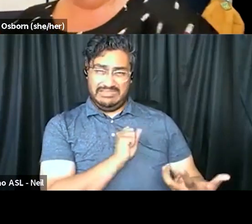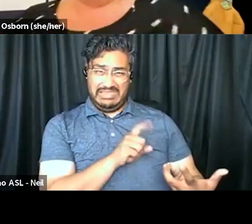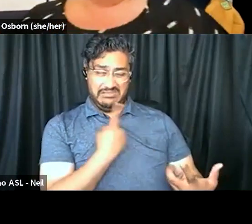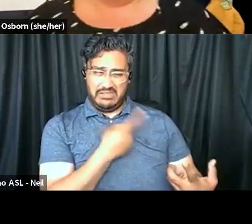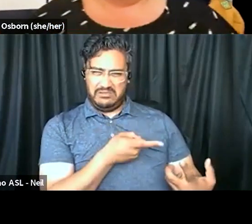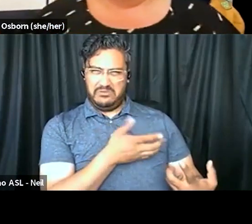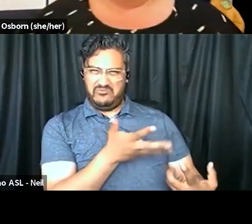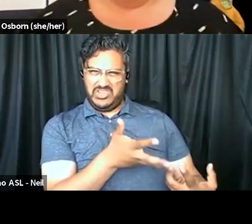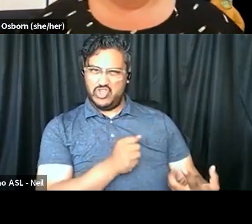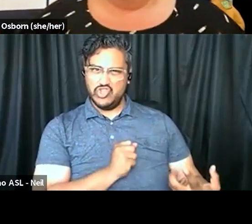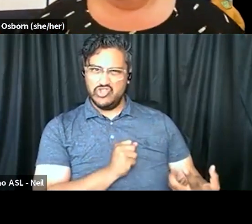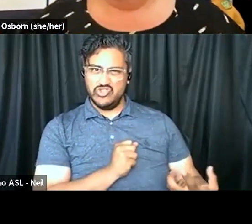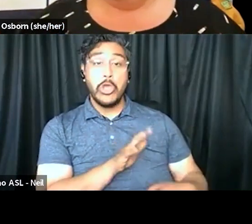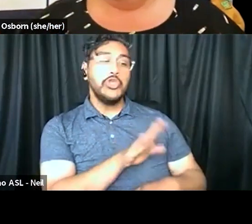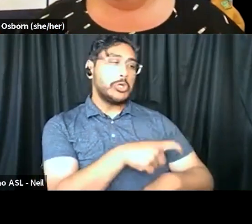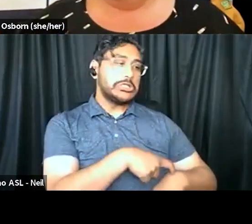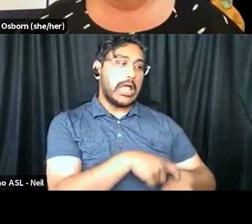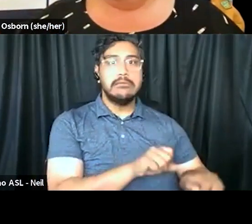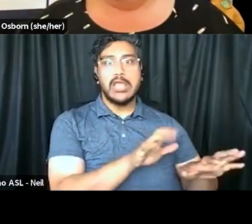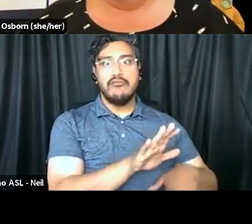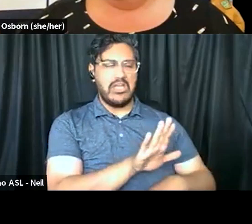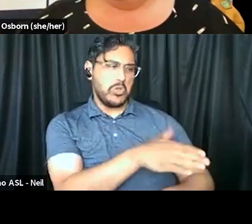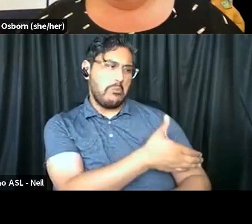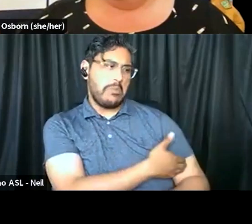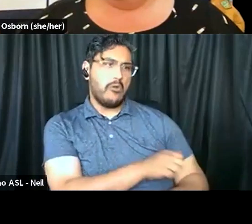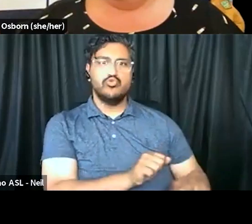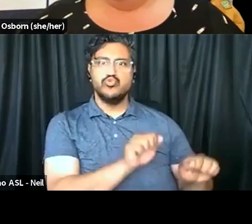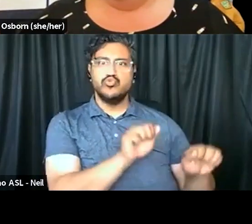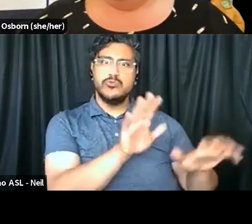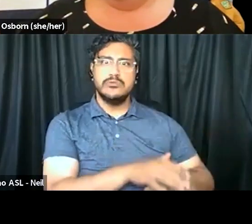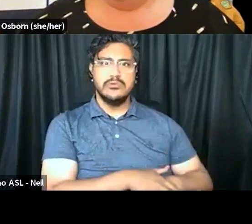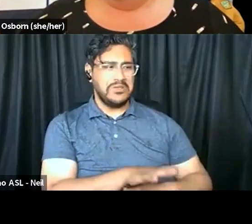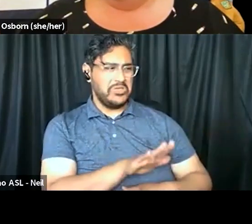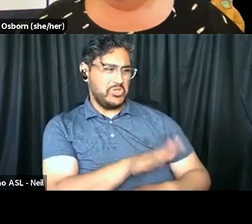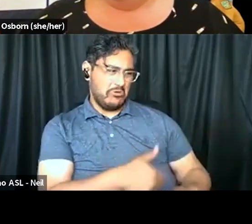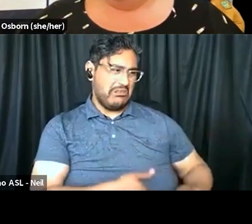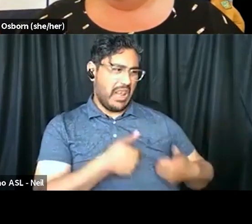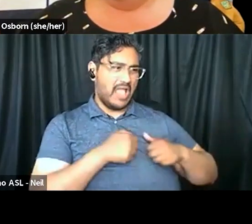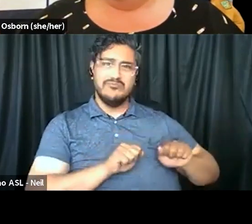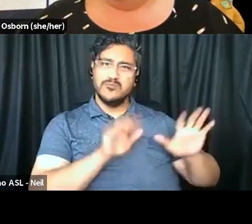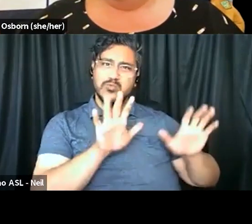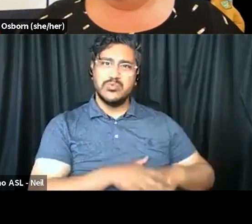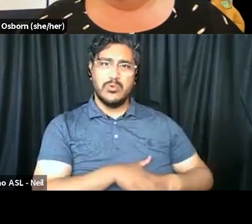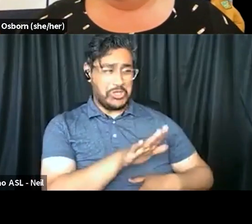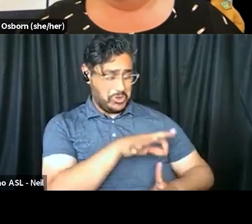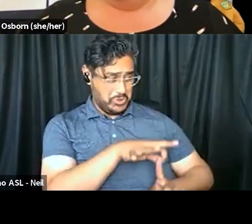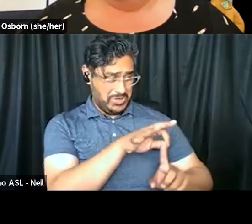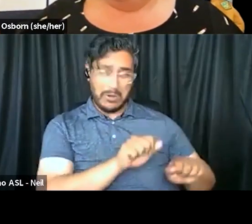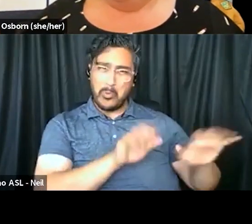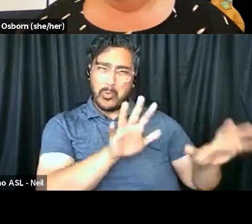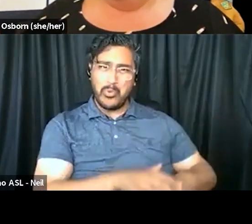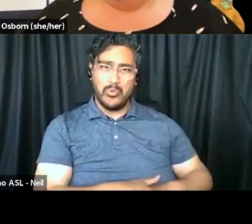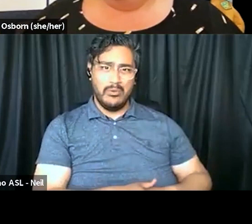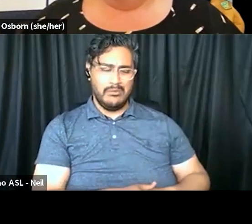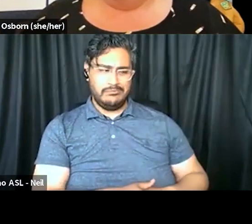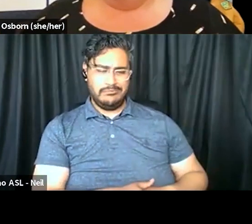sacrificing your precious time, your power, your life, your uniqueness? Could we create a safety